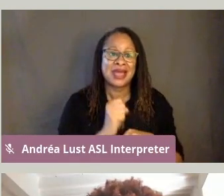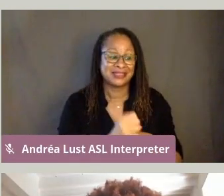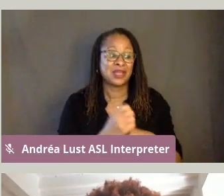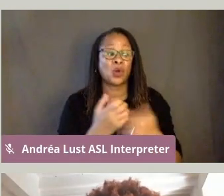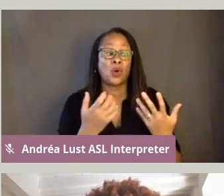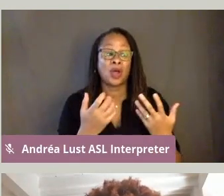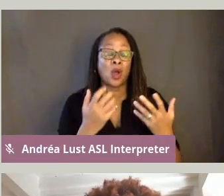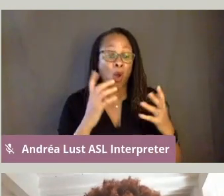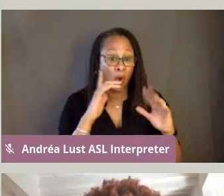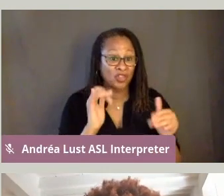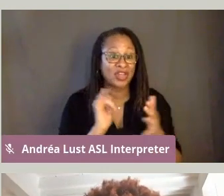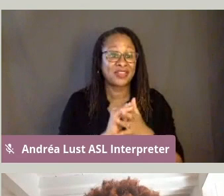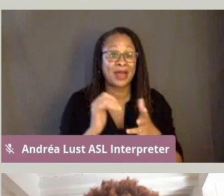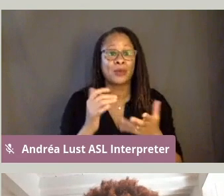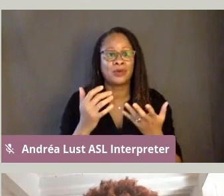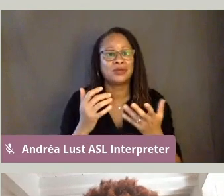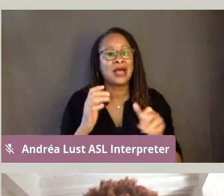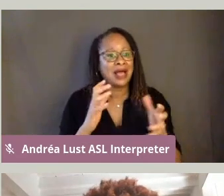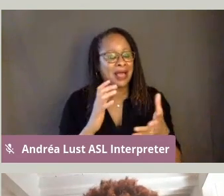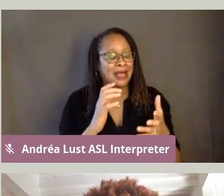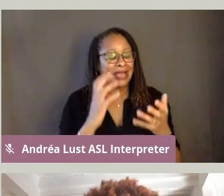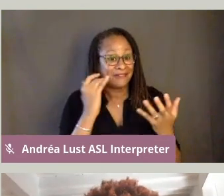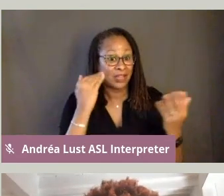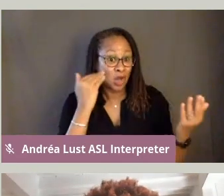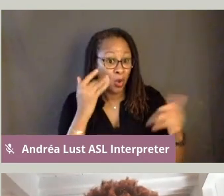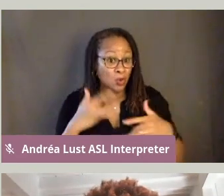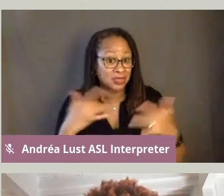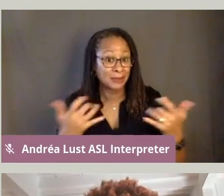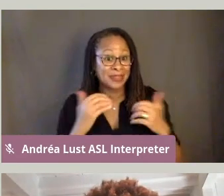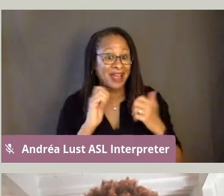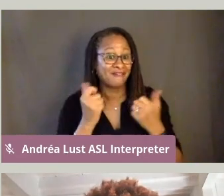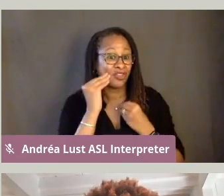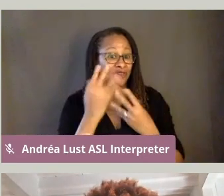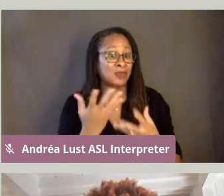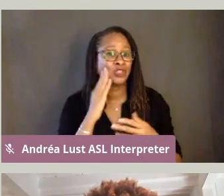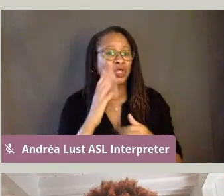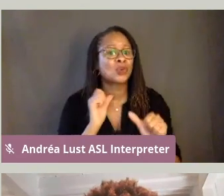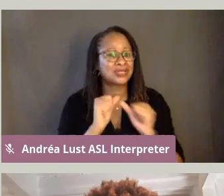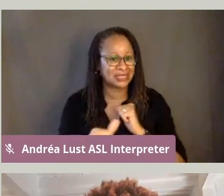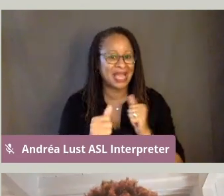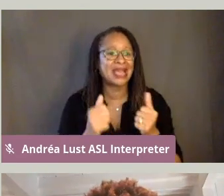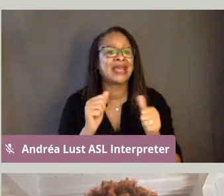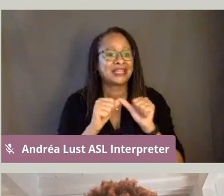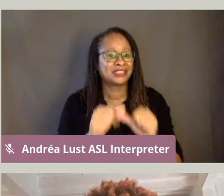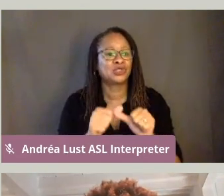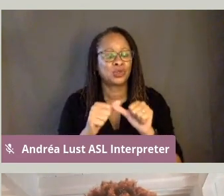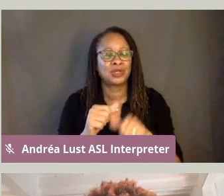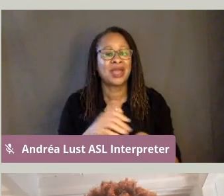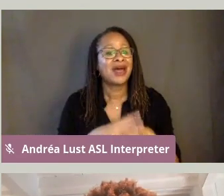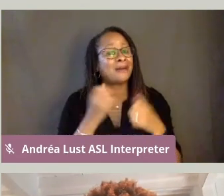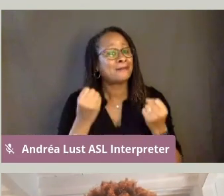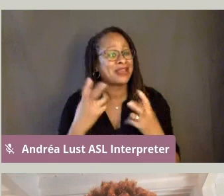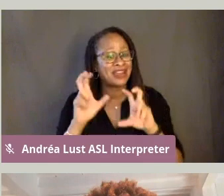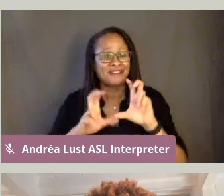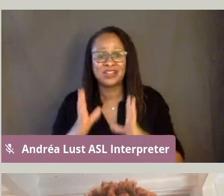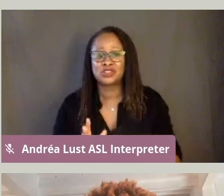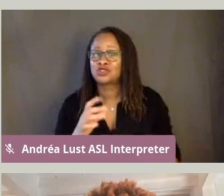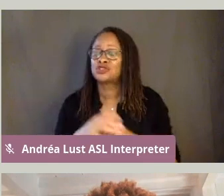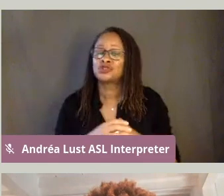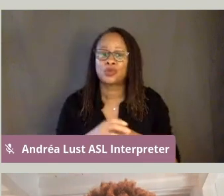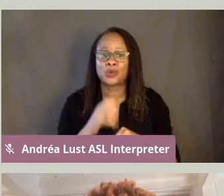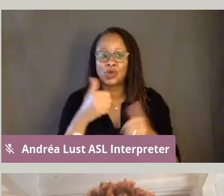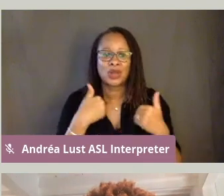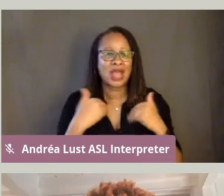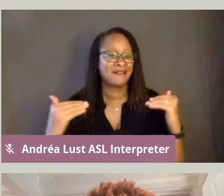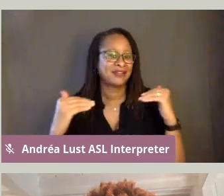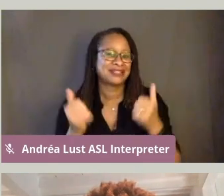the philanthropic sector in funding films. You know, that said, I do hear from a lot of investors saying we don't have the same amount of wealth as other peers